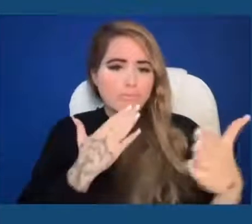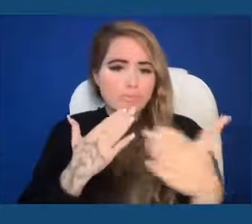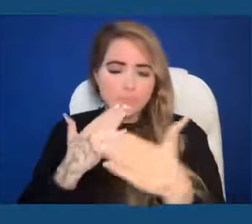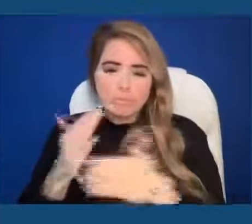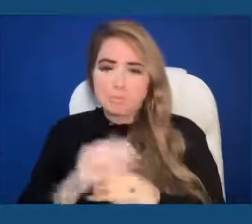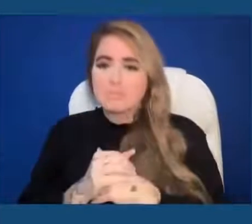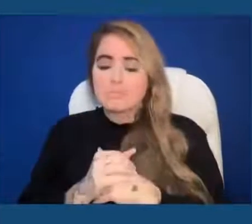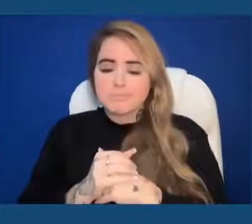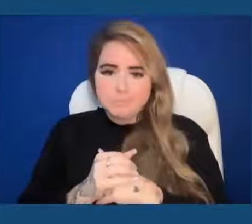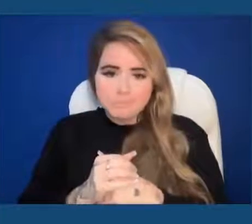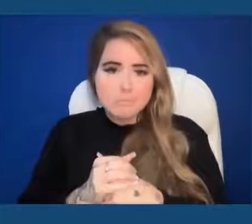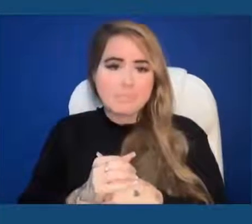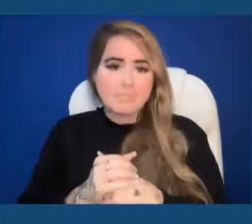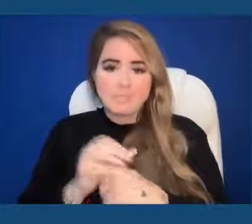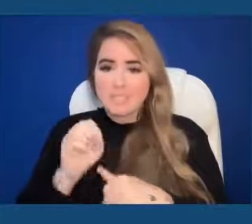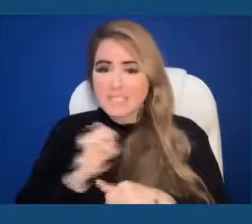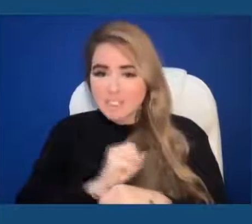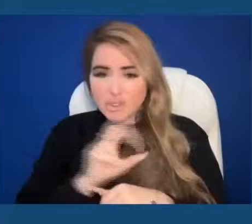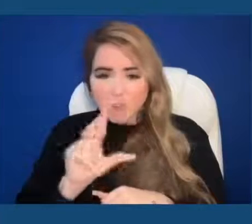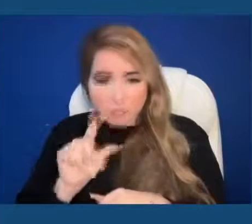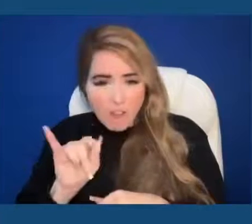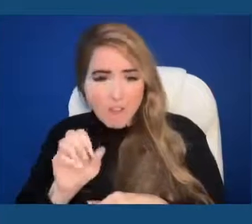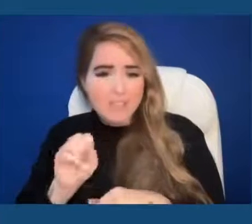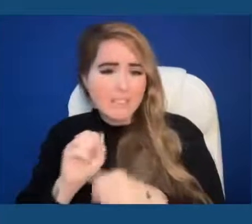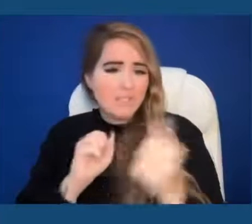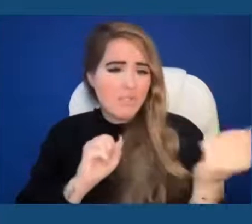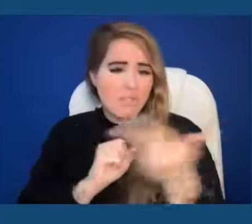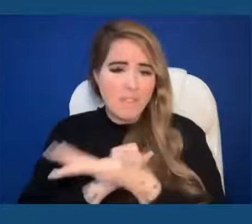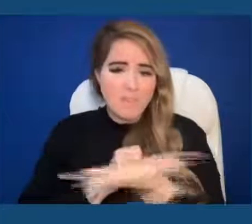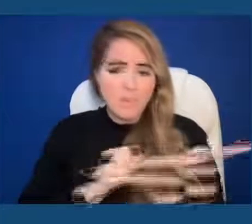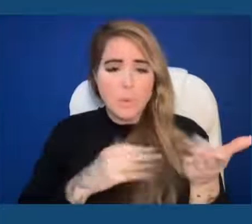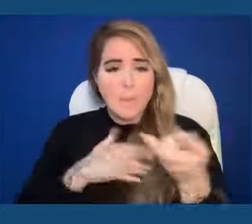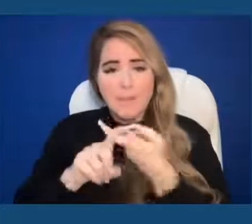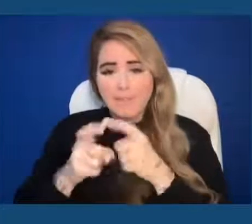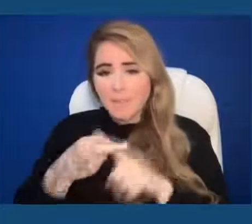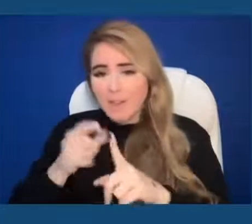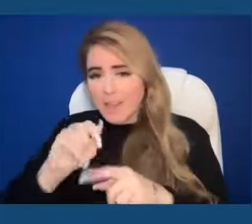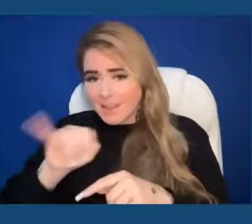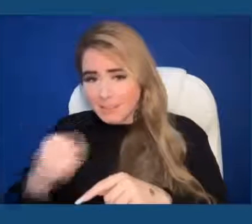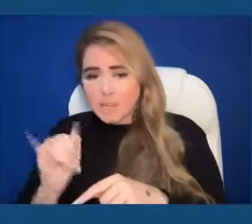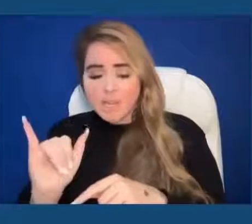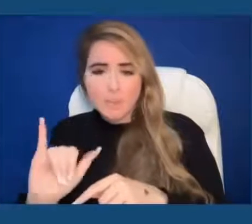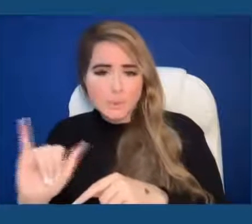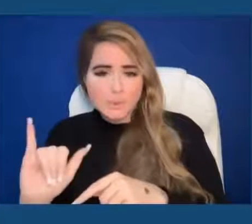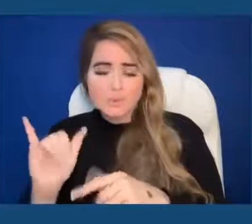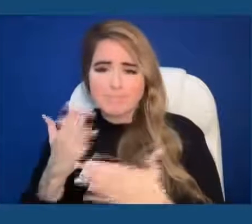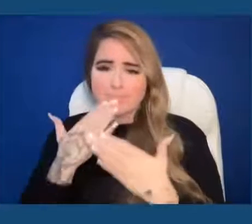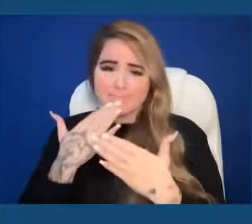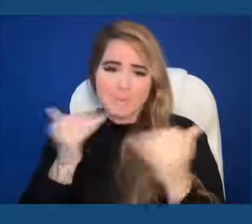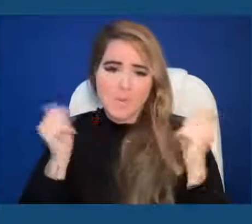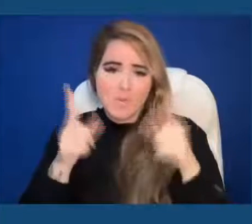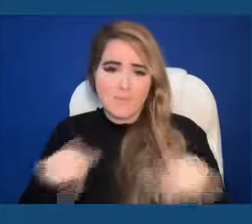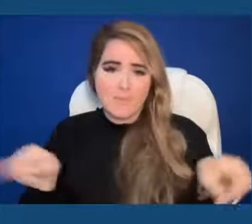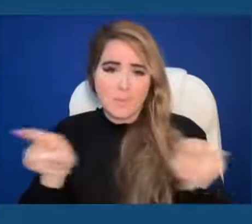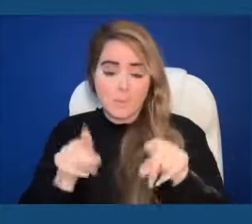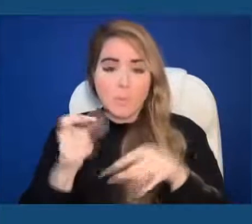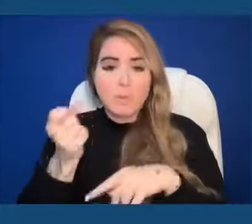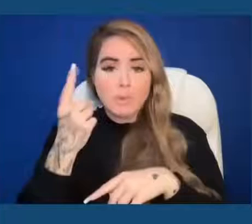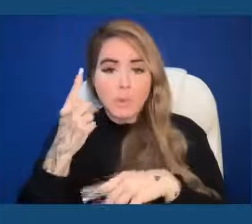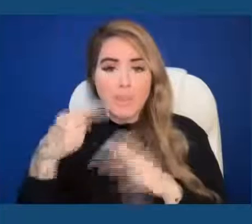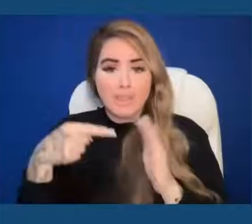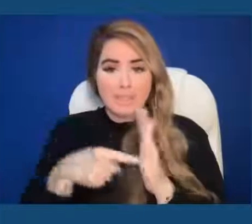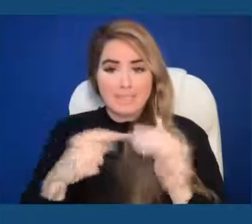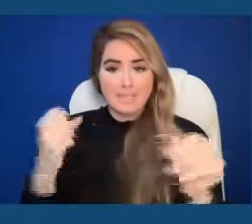Jacobs, Senator Rollins, and yes, my friend AJ Bepan. This fight